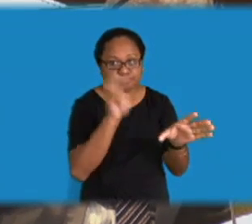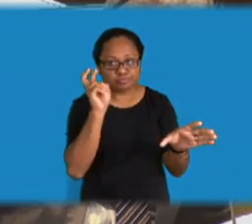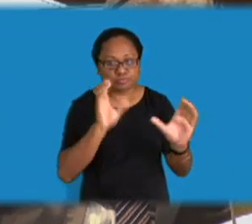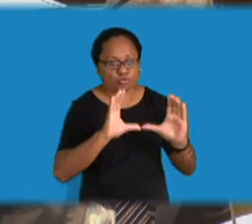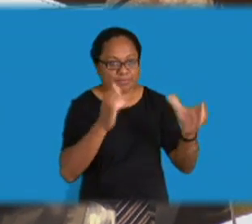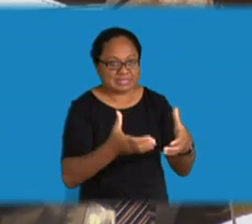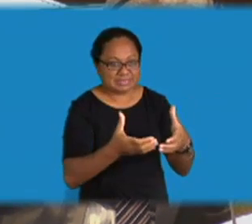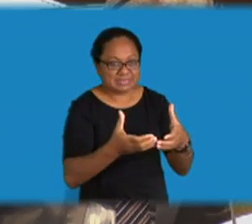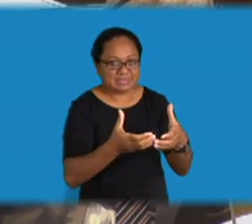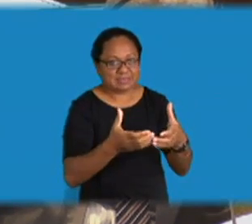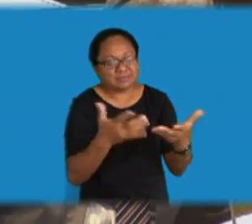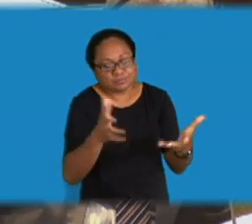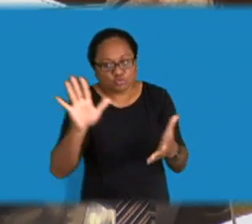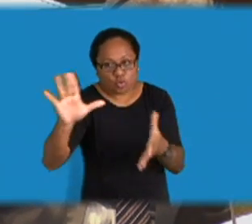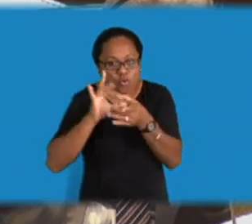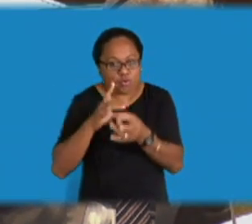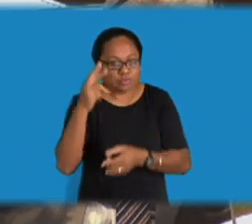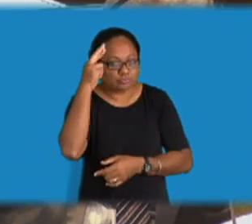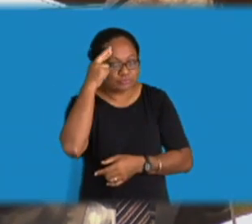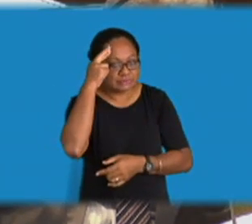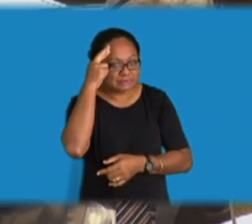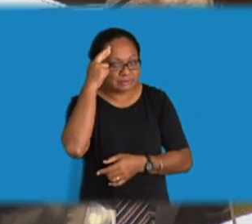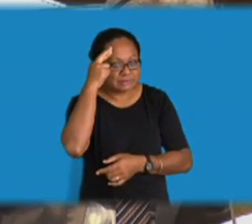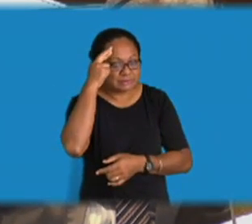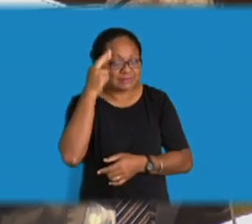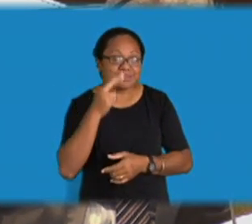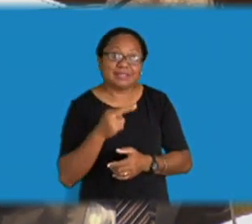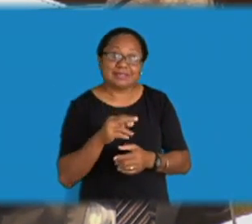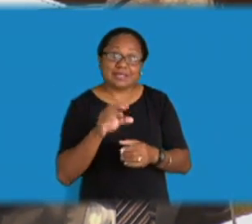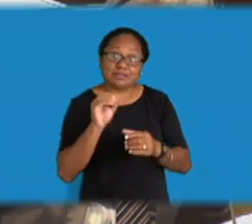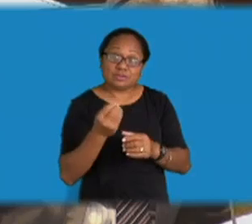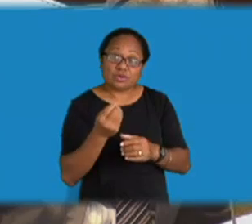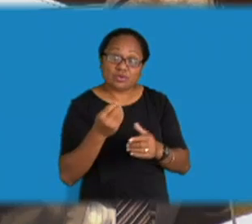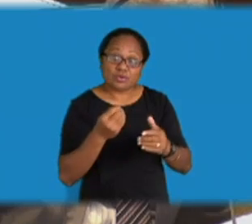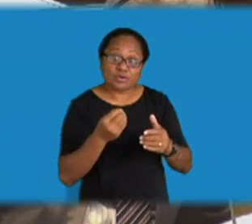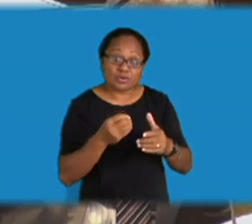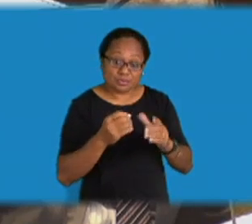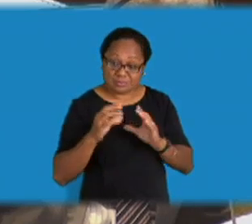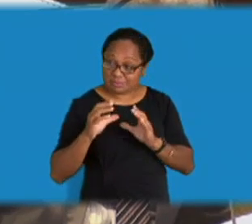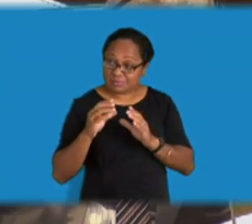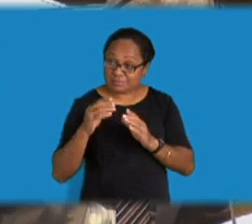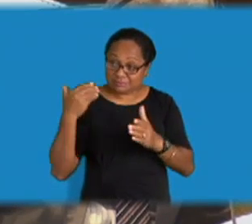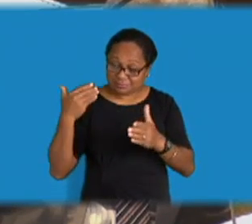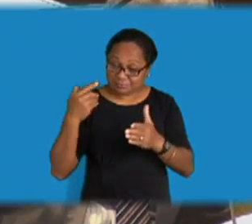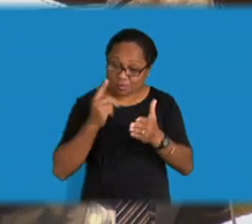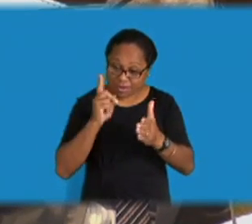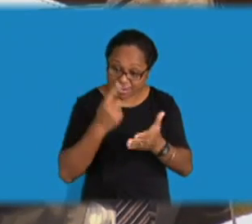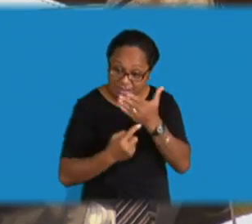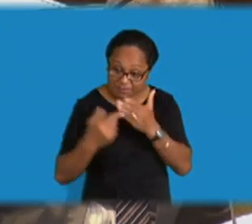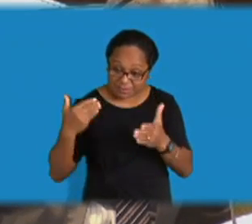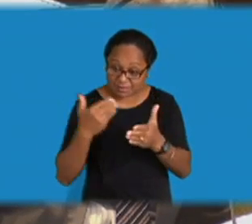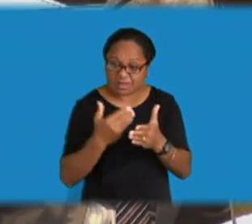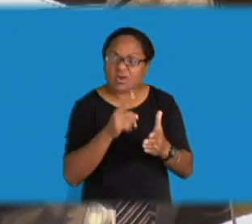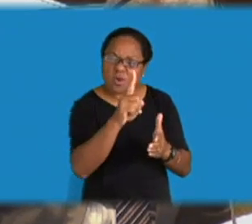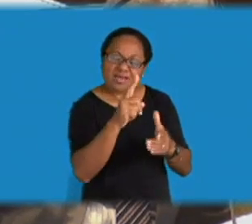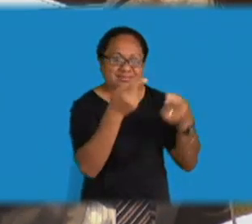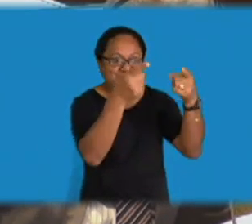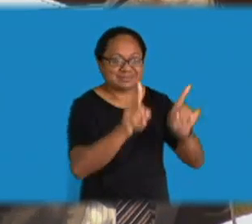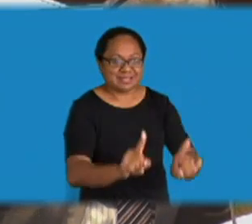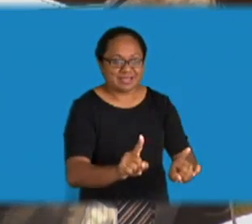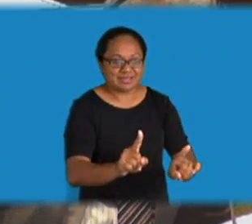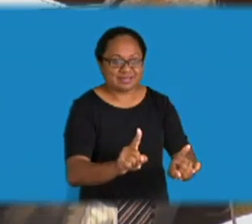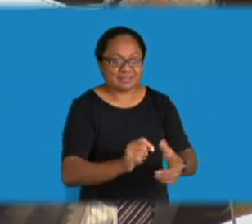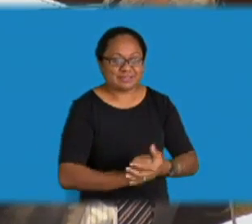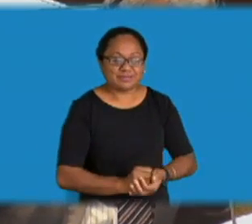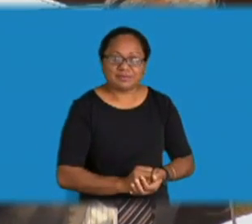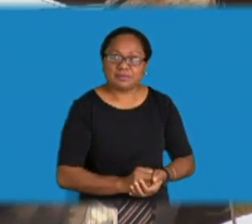Accounts Committee for various reasons. And during the course of this term at the Public Accounts Committee, unfortunately, Mr. Janen Kumar passed away.